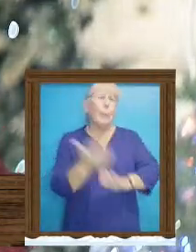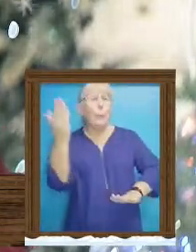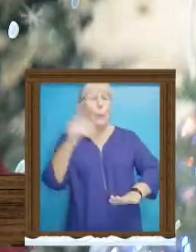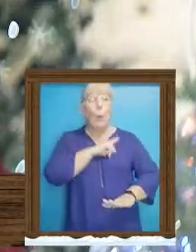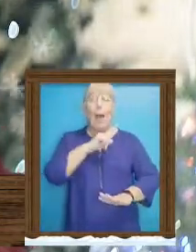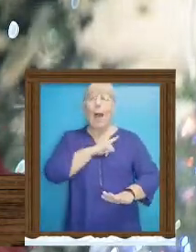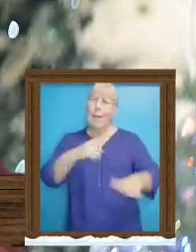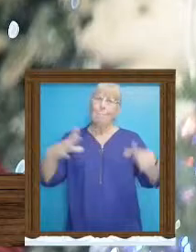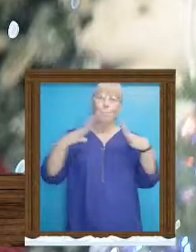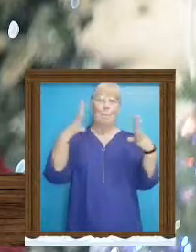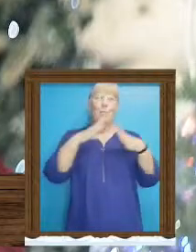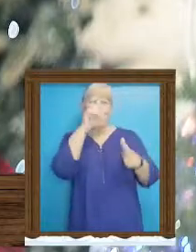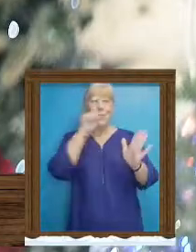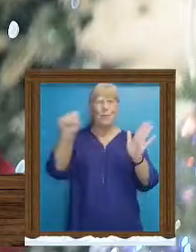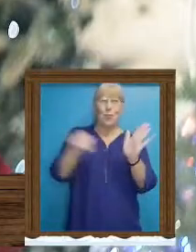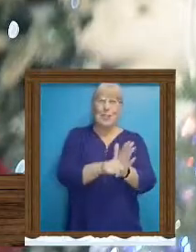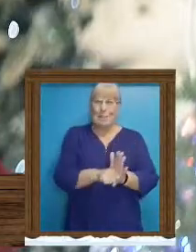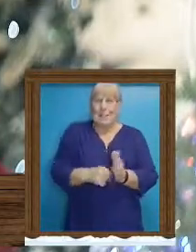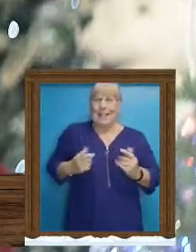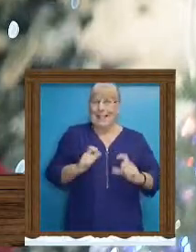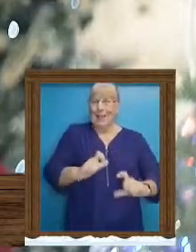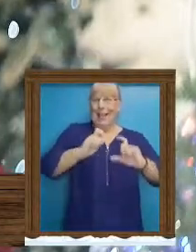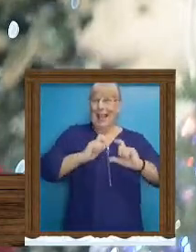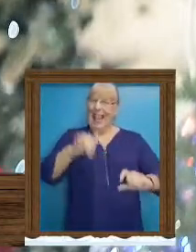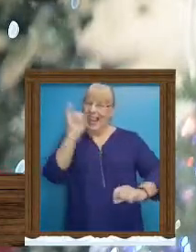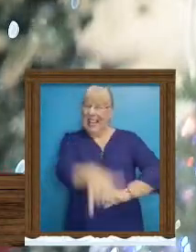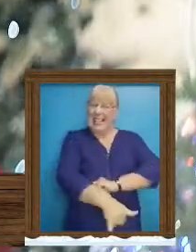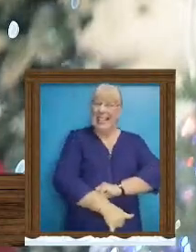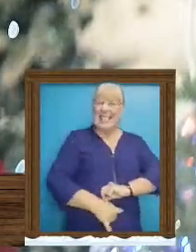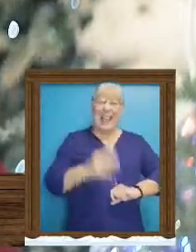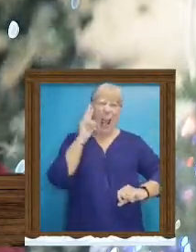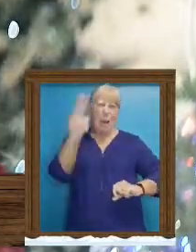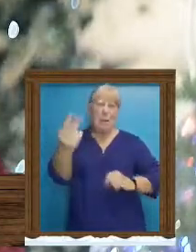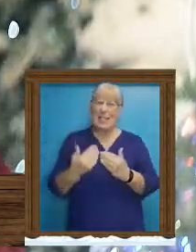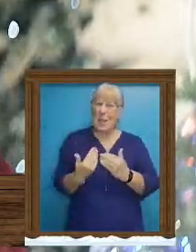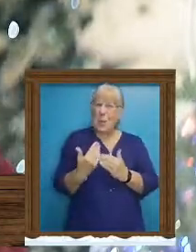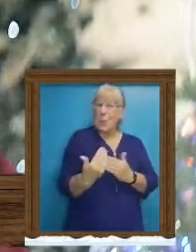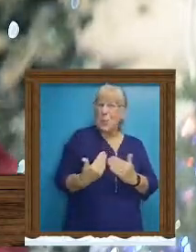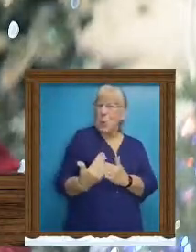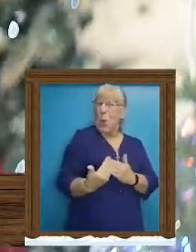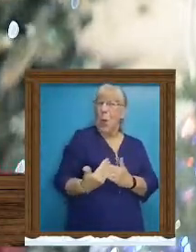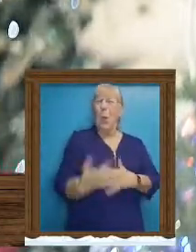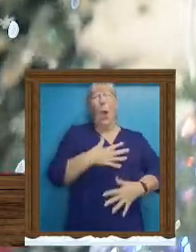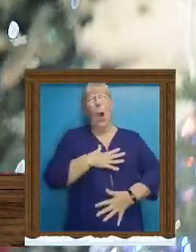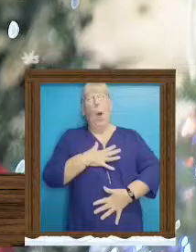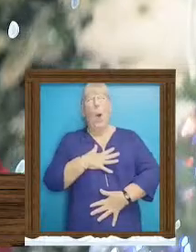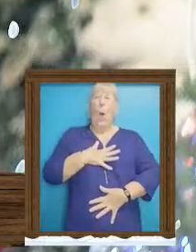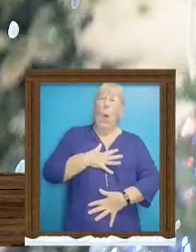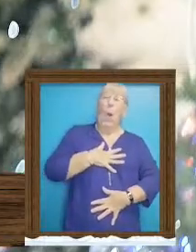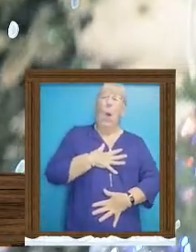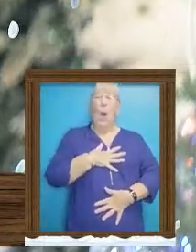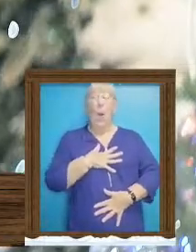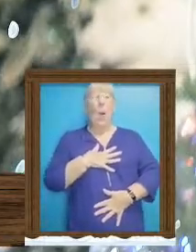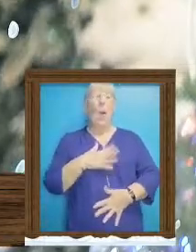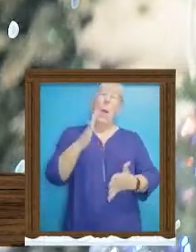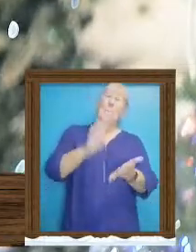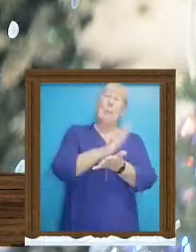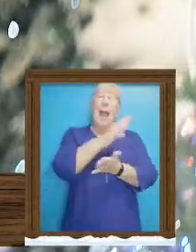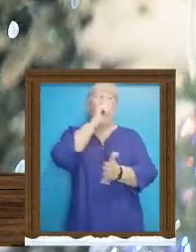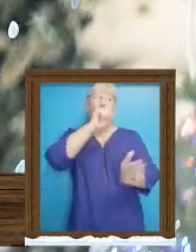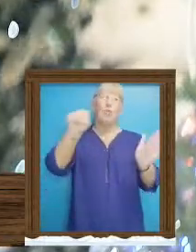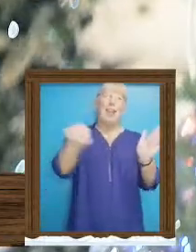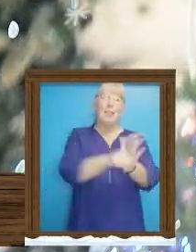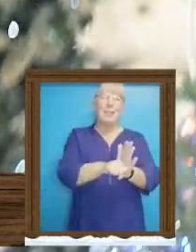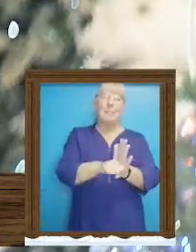and continuing preparations for this Christmas. Yes, I'll see you all again really soon. Merry